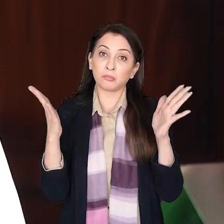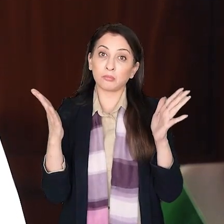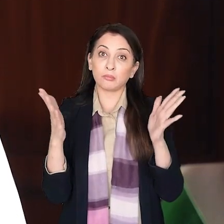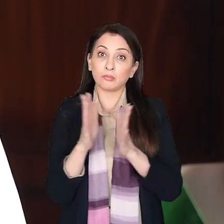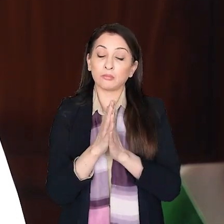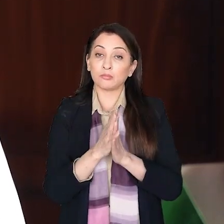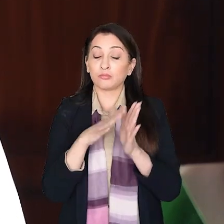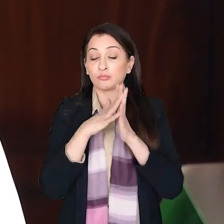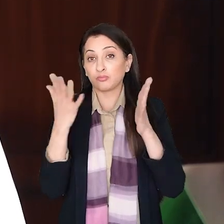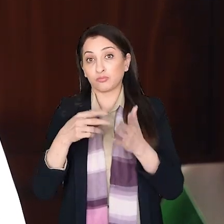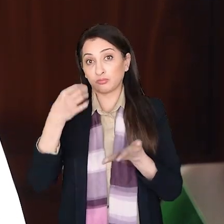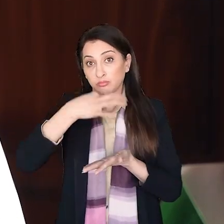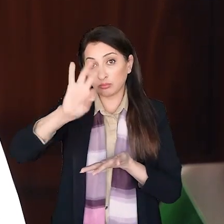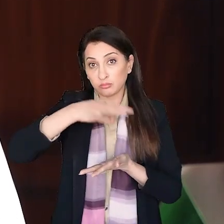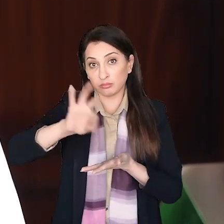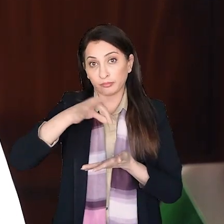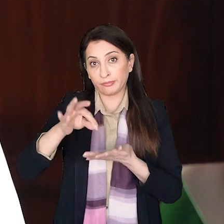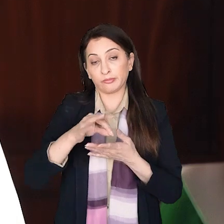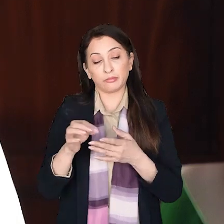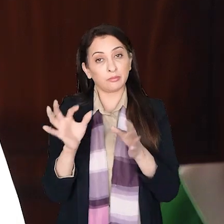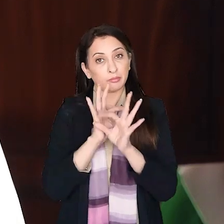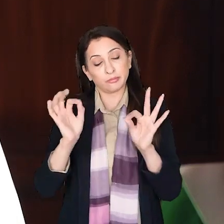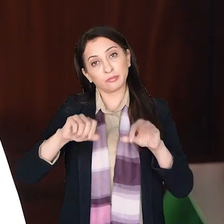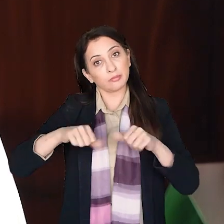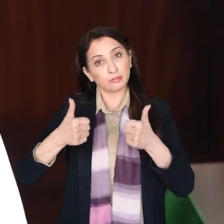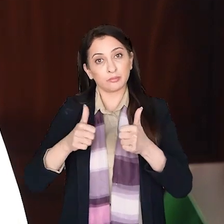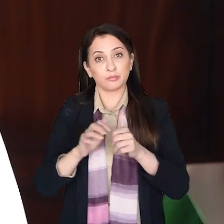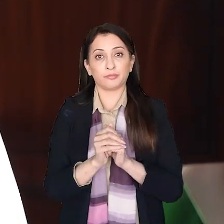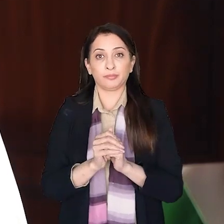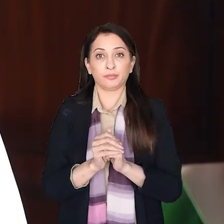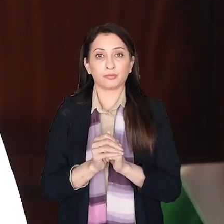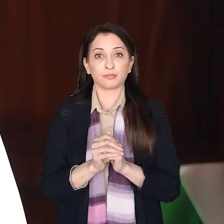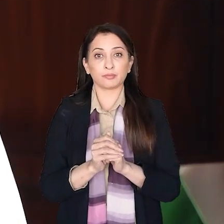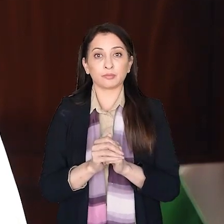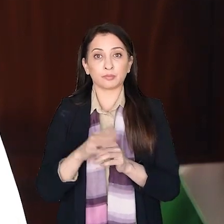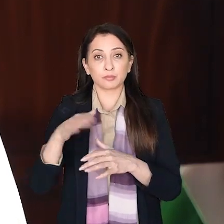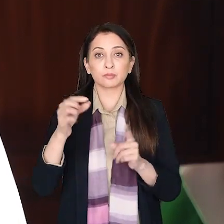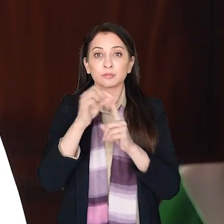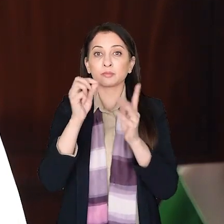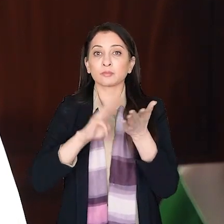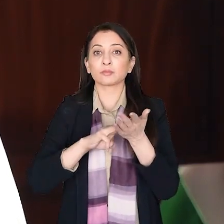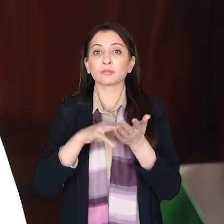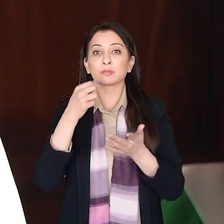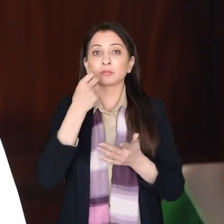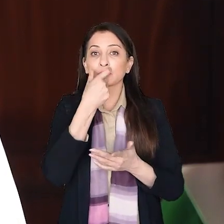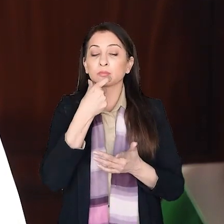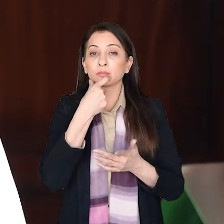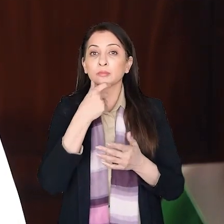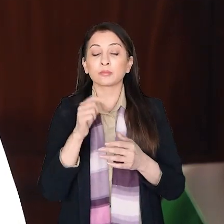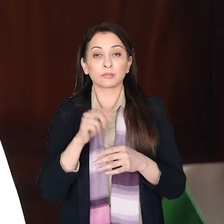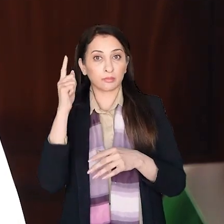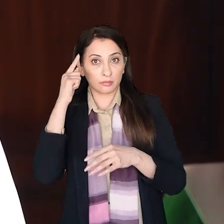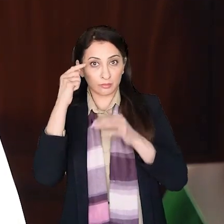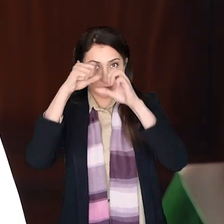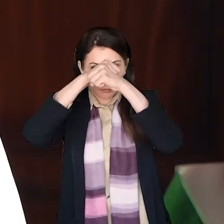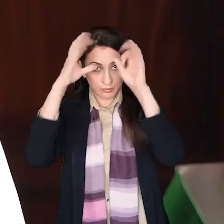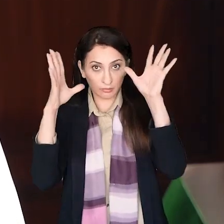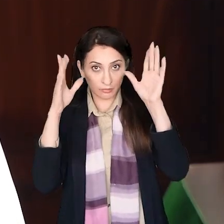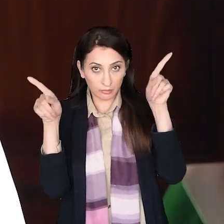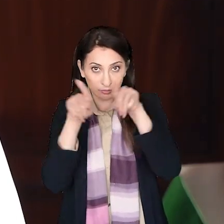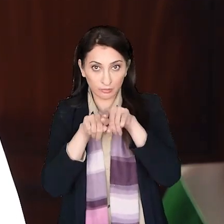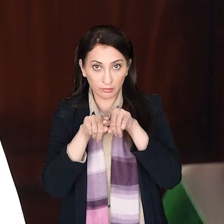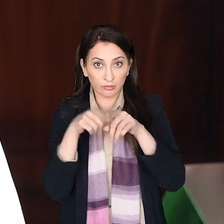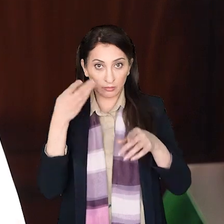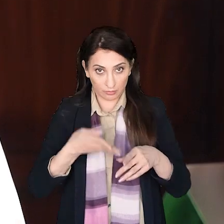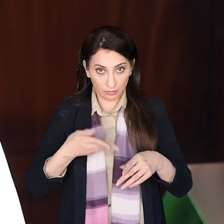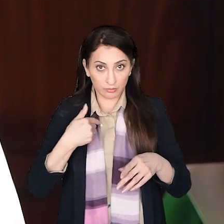billions in capacity payments that were being made. And in line with the Prime Minister, Mia Mohammad Shehbaz Sharif's vision, we,